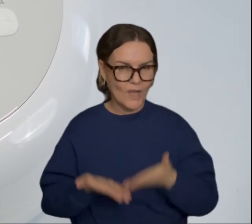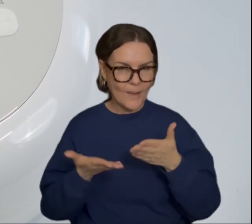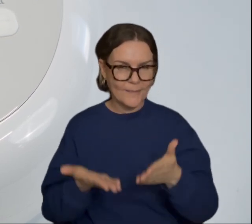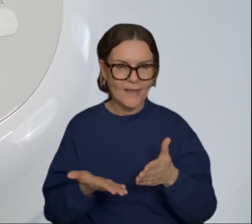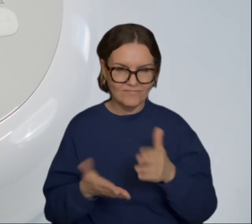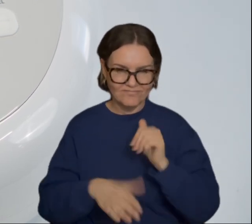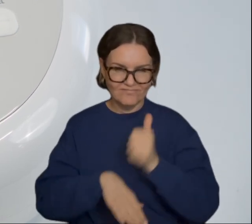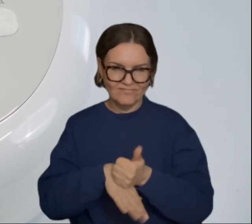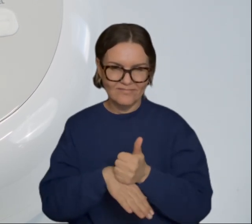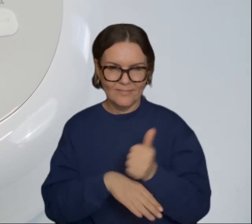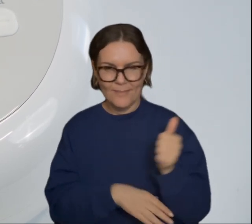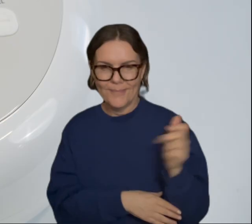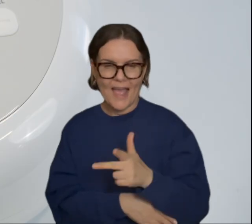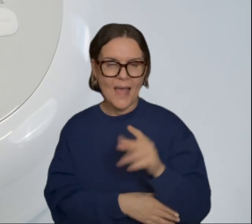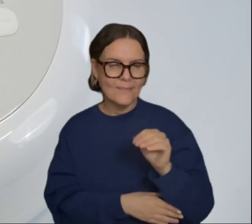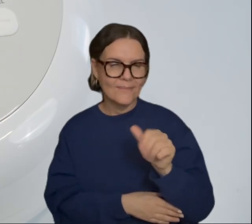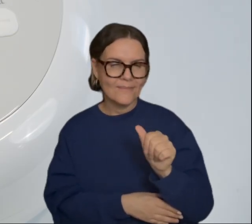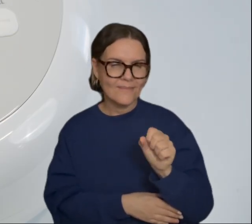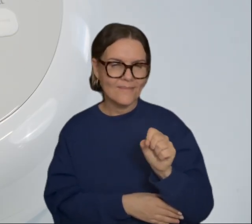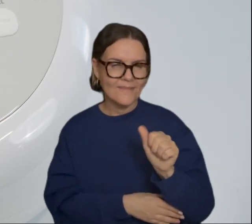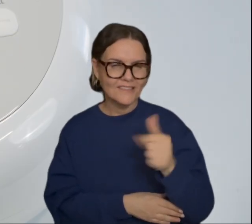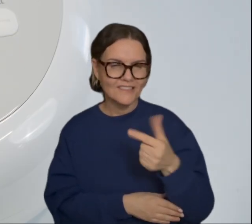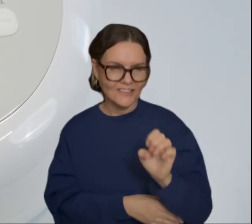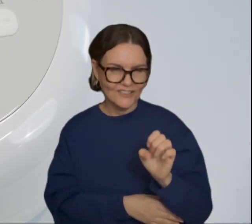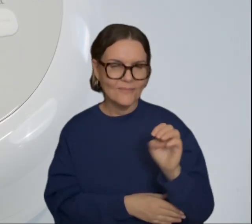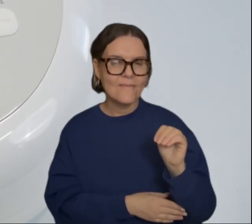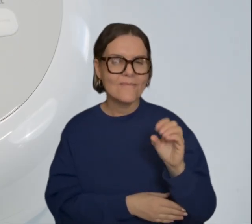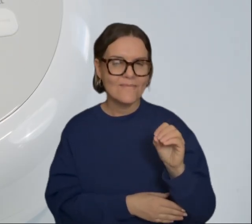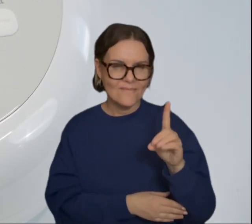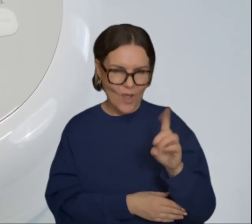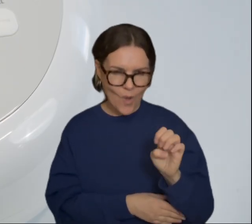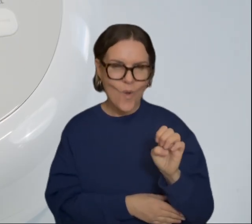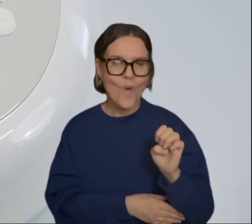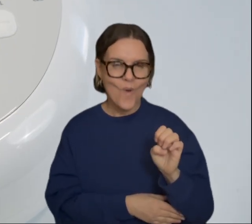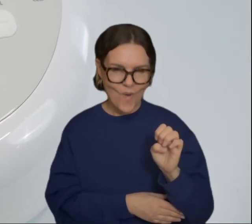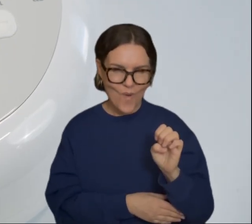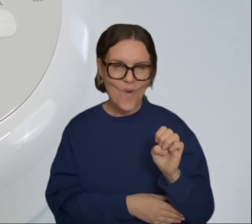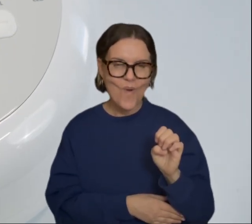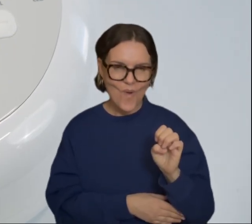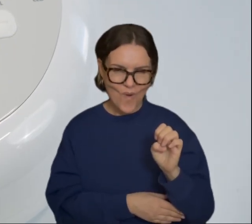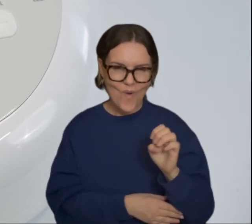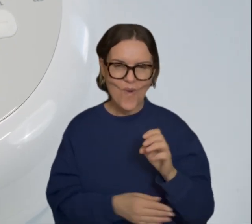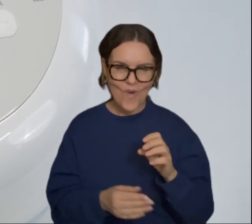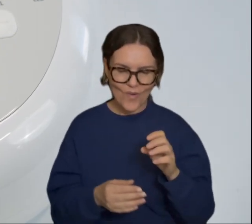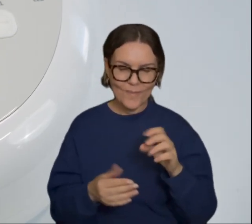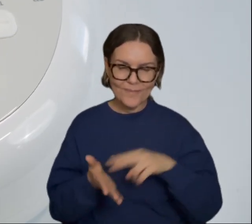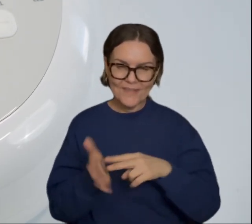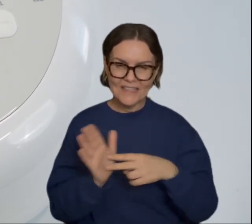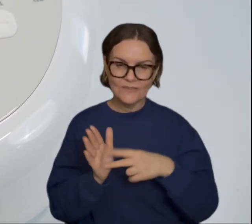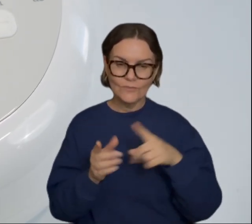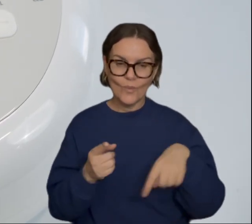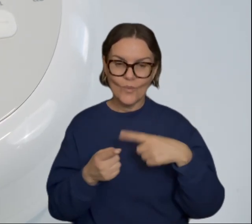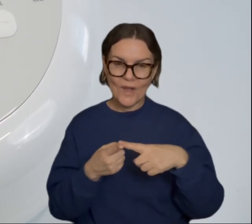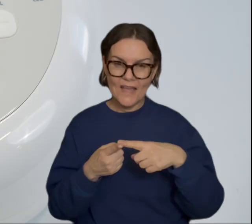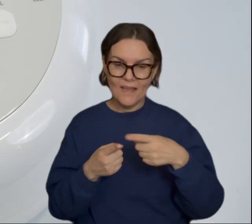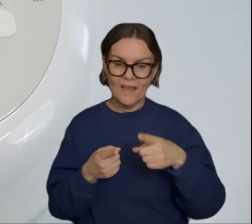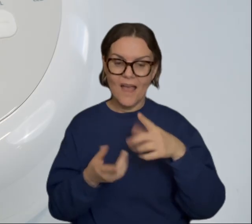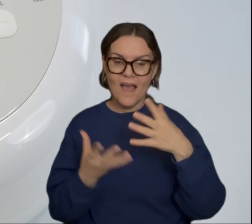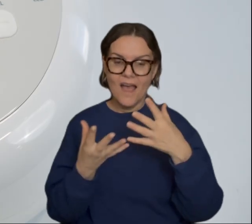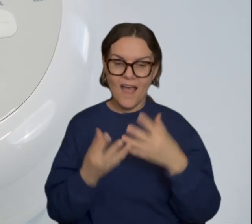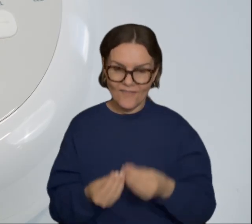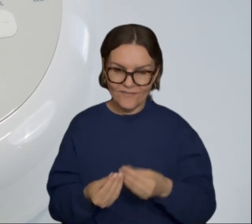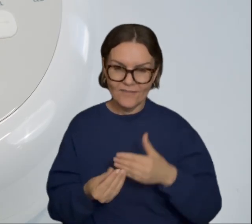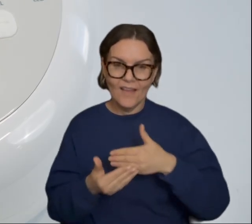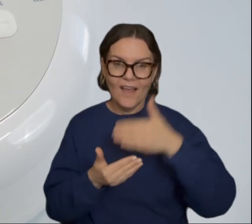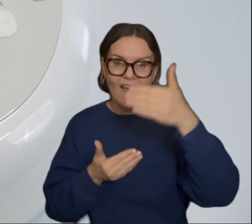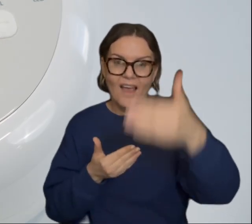off in is the mode it will turn back on in. So we recommend putting it back into massage mode before you turn it off.